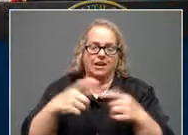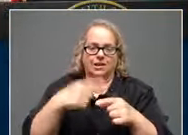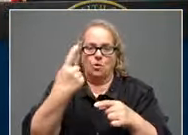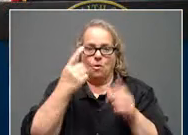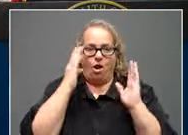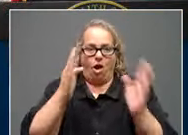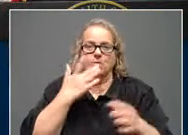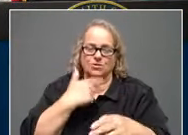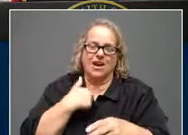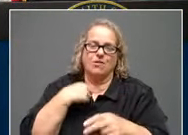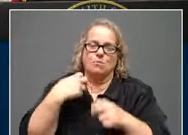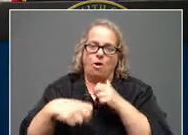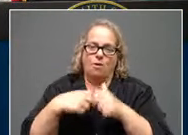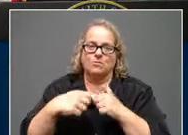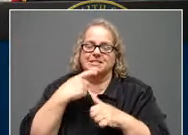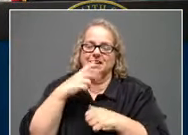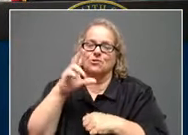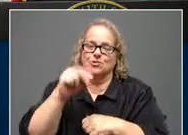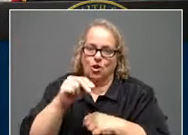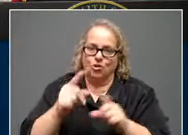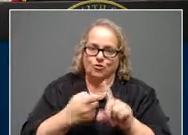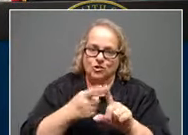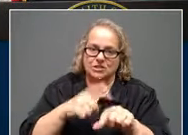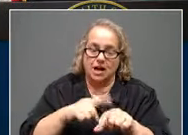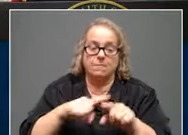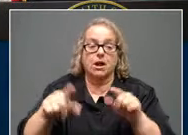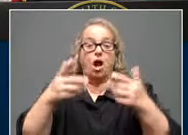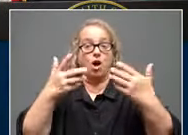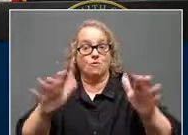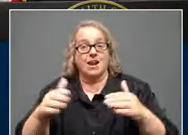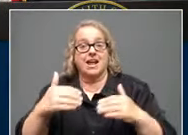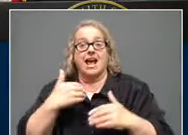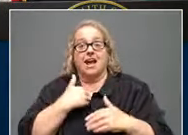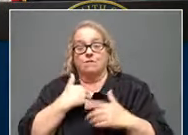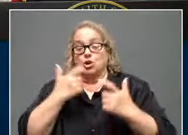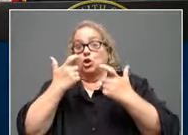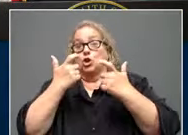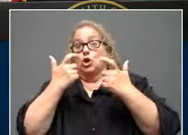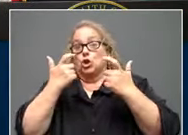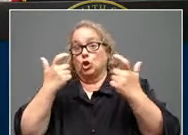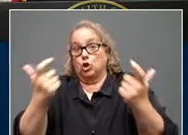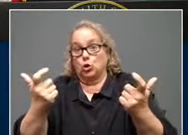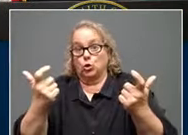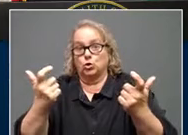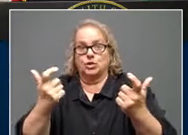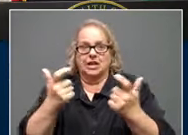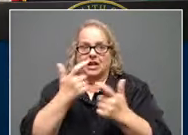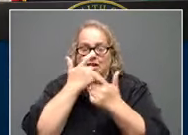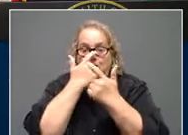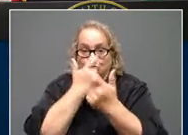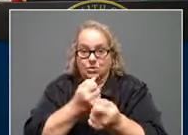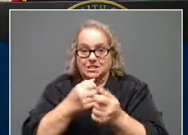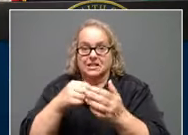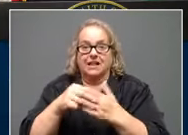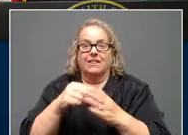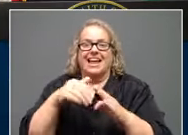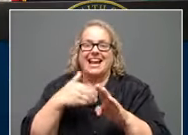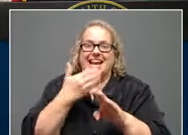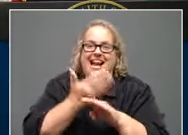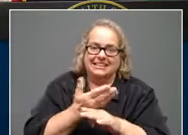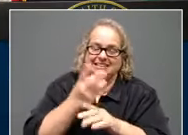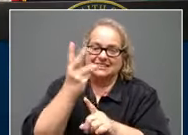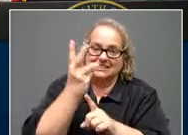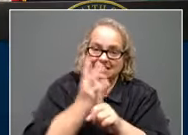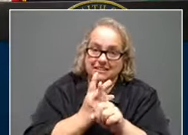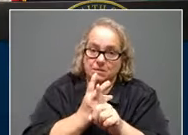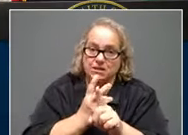time. But already, there are a huge interest in the next 6 months. And